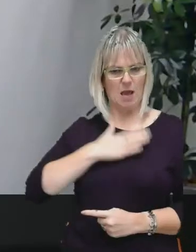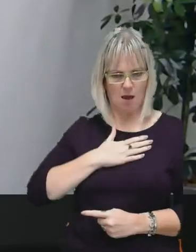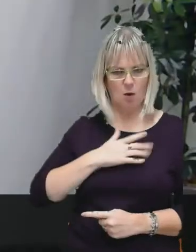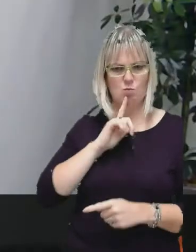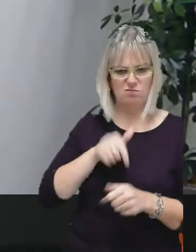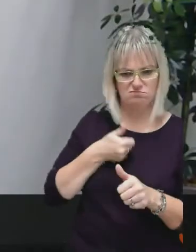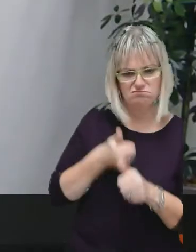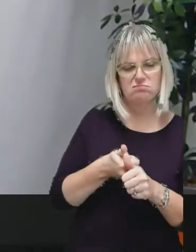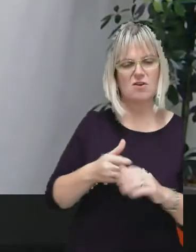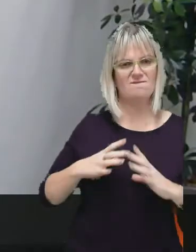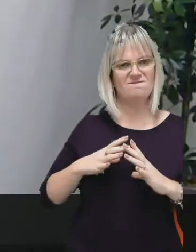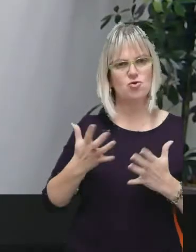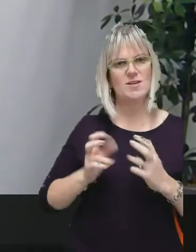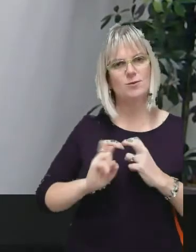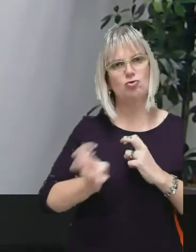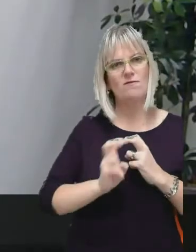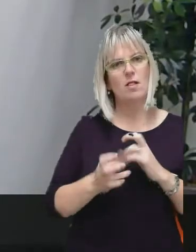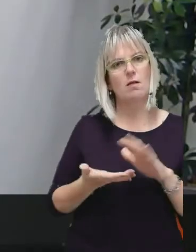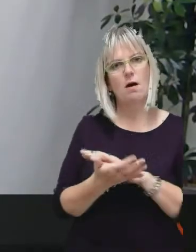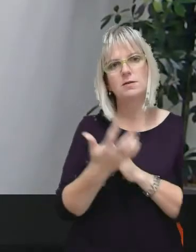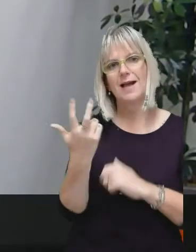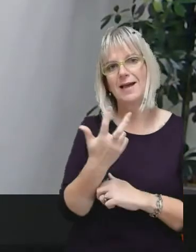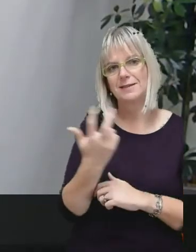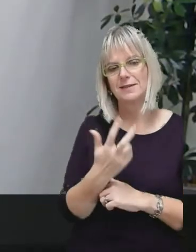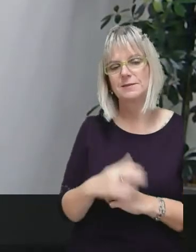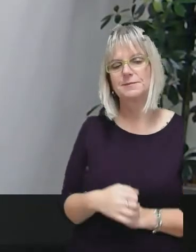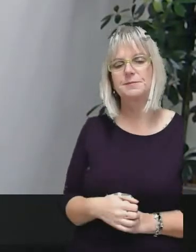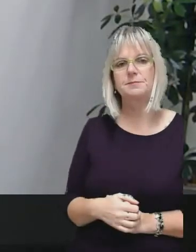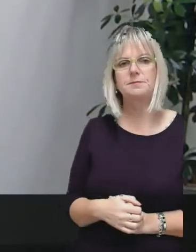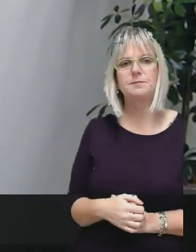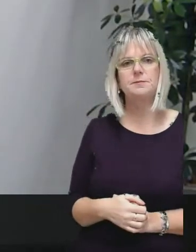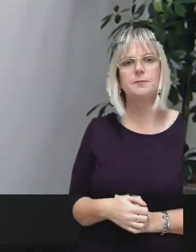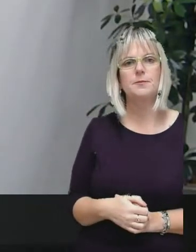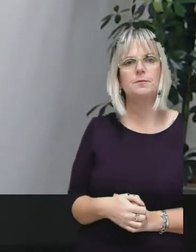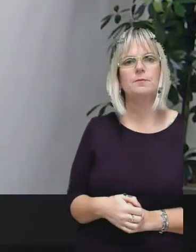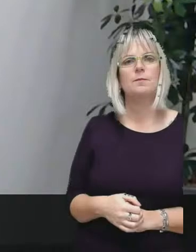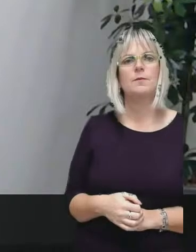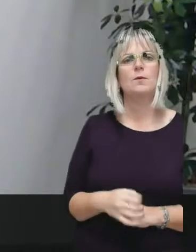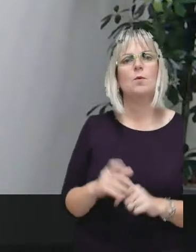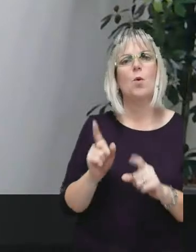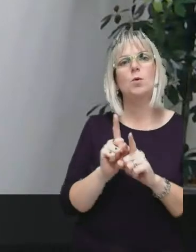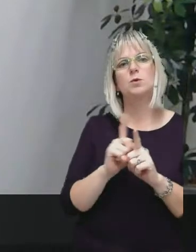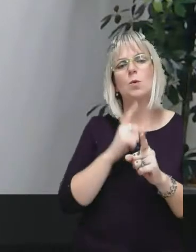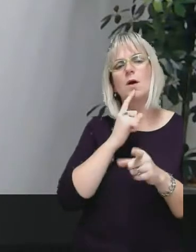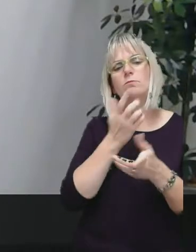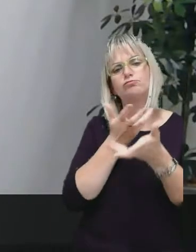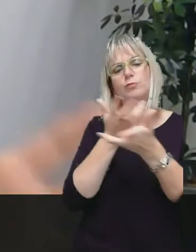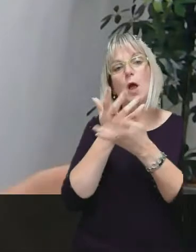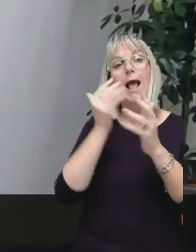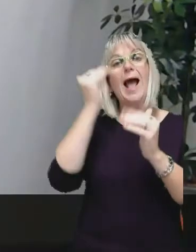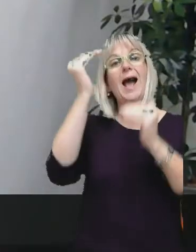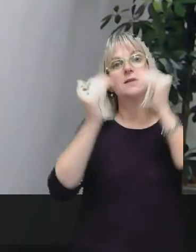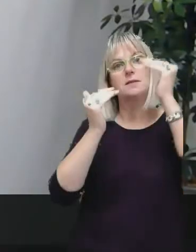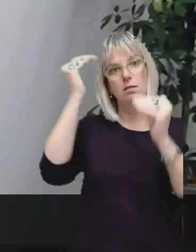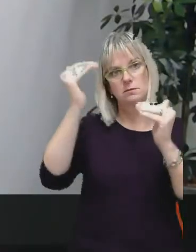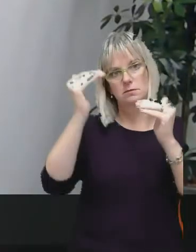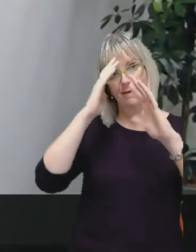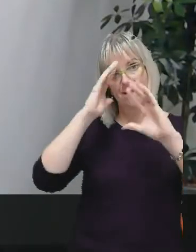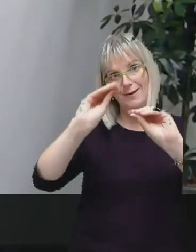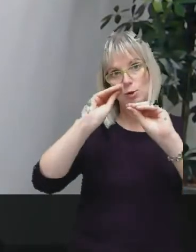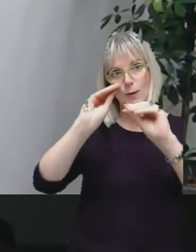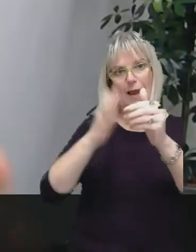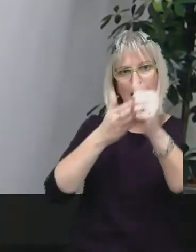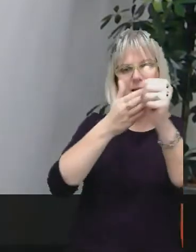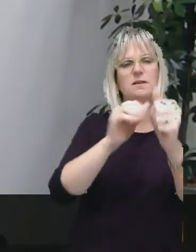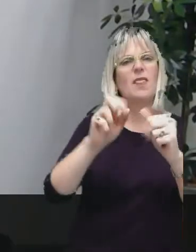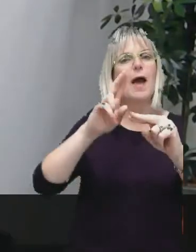also made sure, and I spoke recently to the adult education leaders, so these are FE colleges across London, and I've said to them,